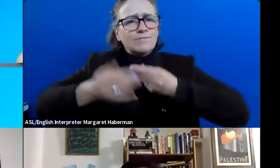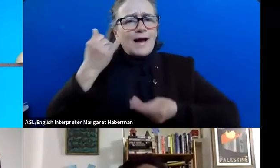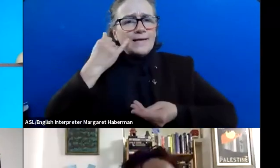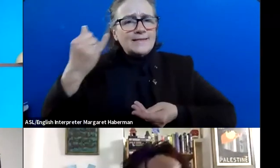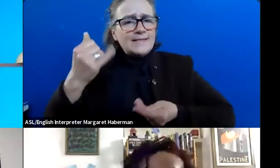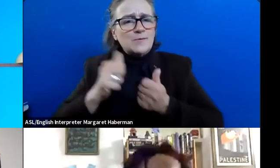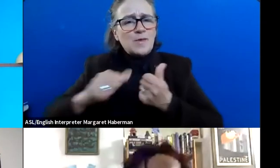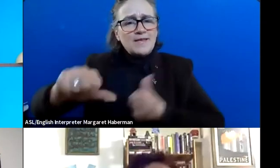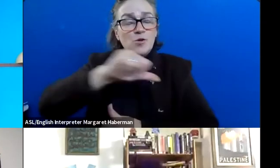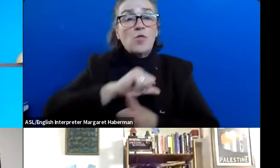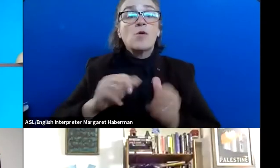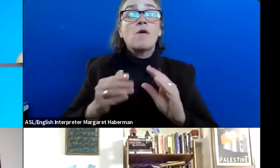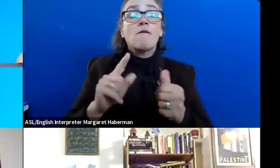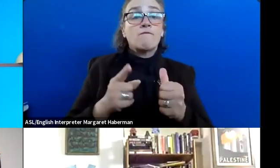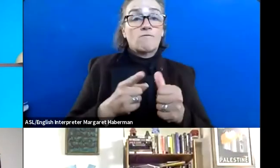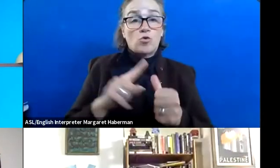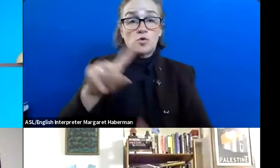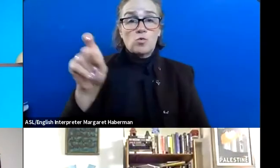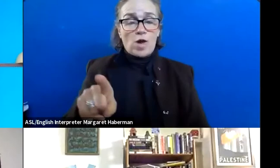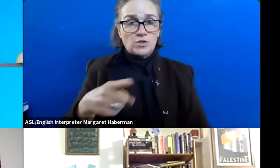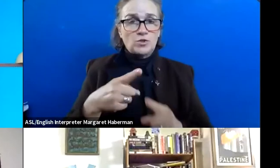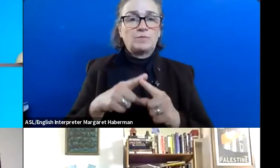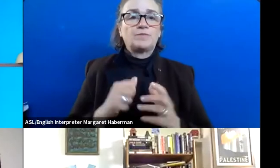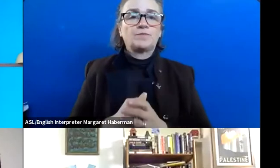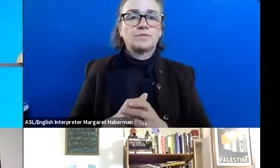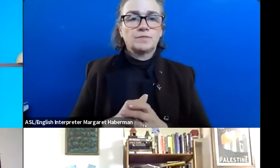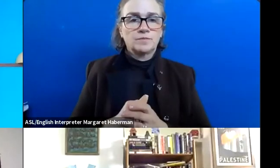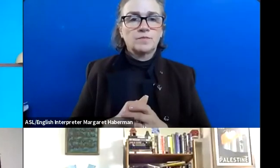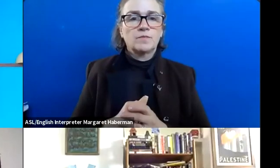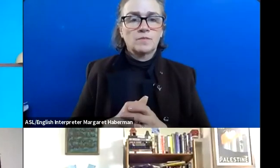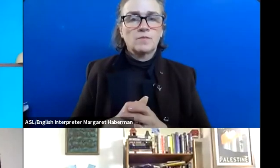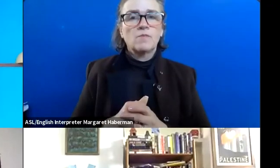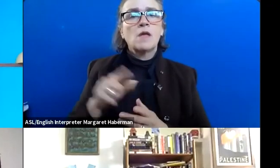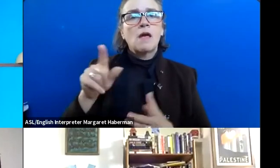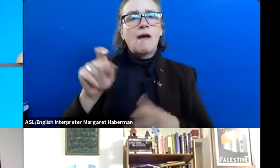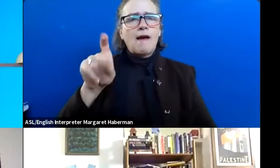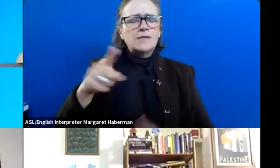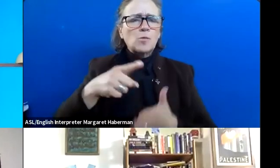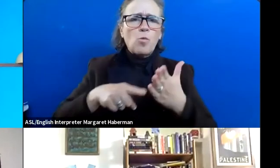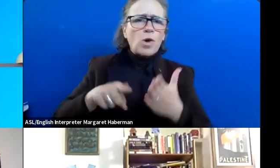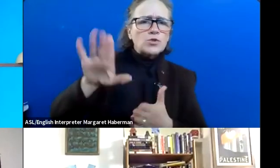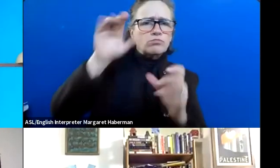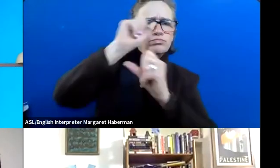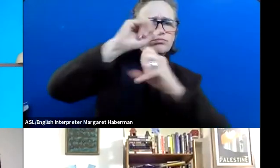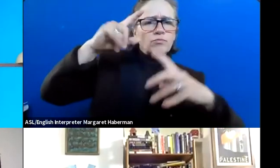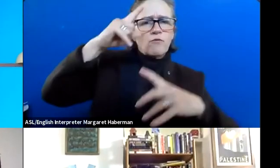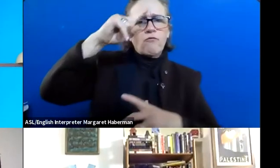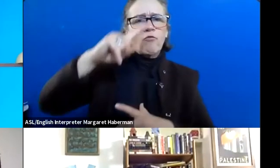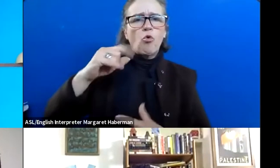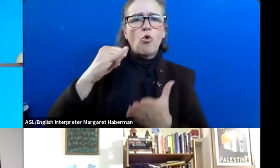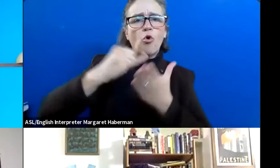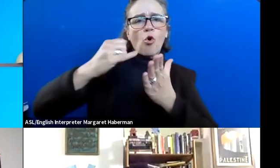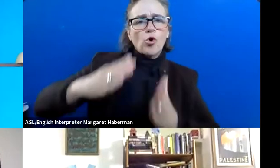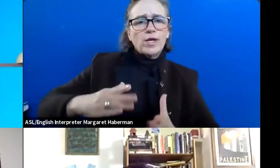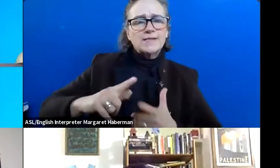Okay, so our first question is from Fiona. What do you see as the role of artists in art practices in collective liberation